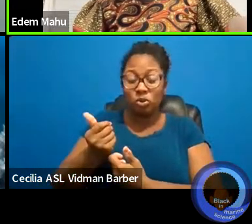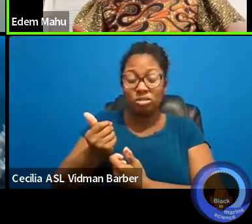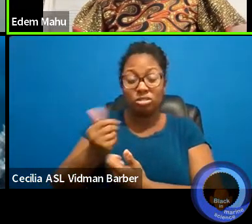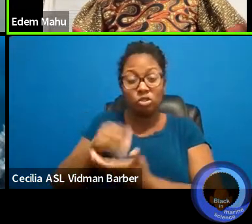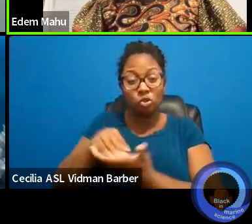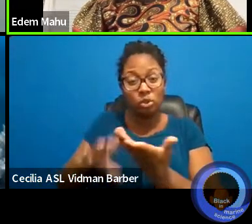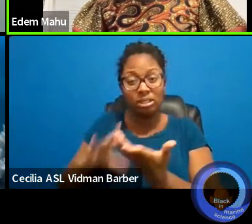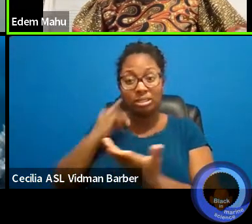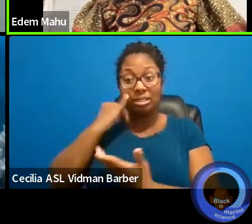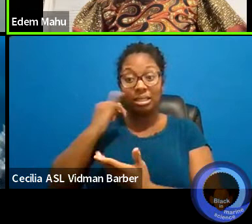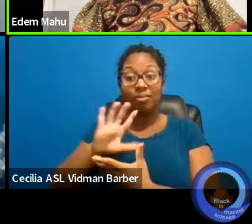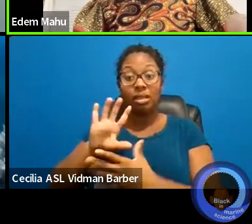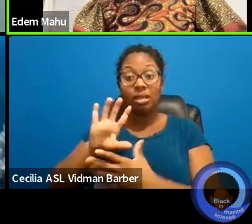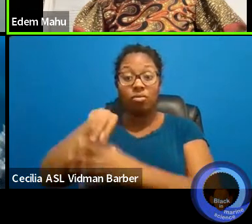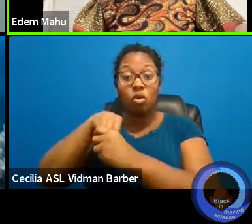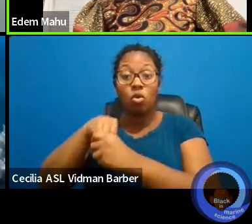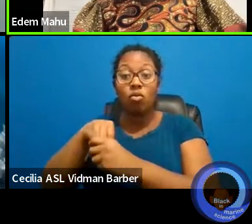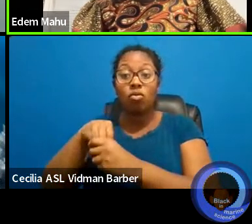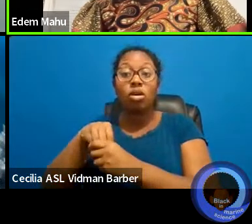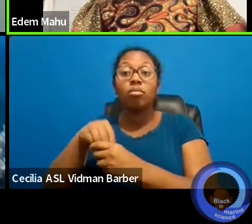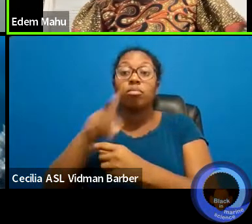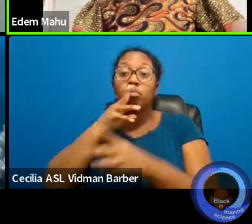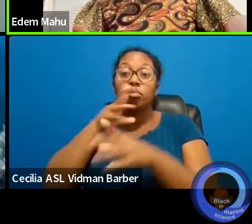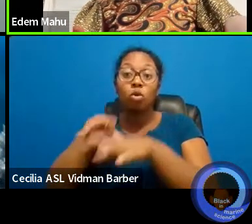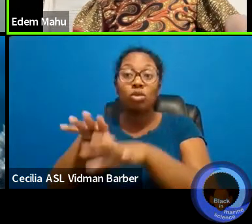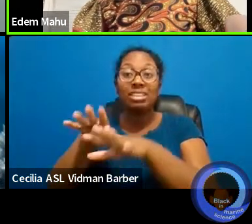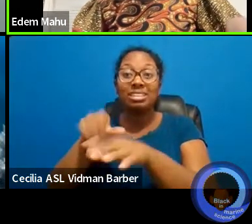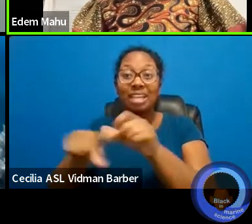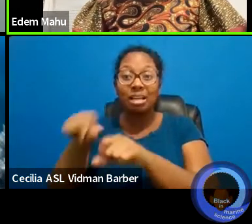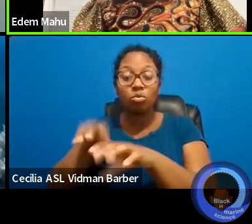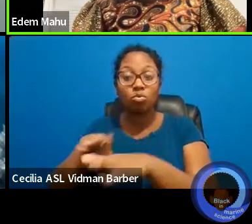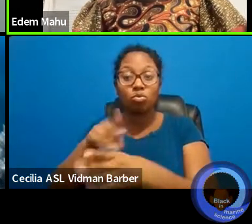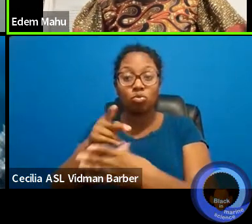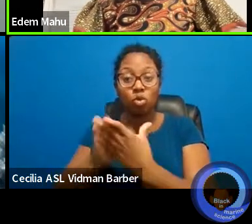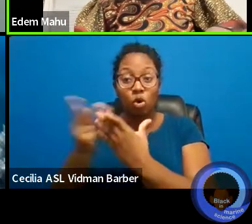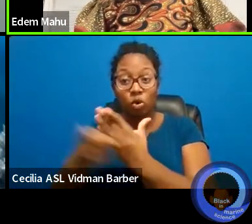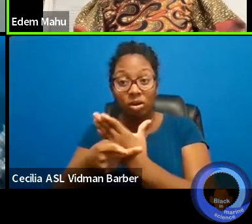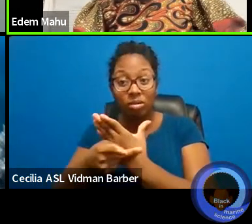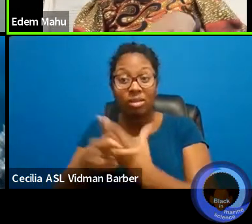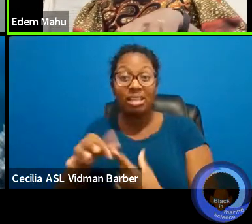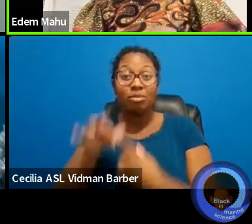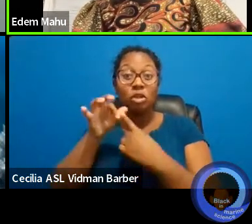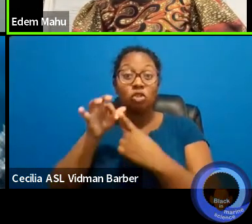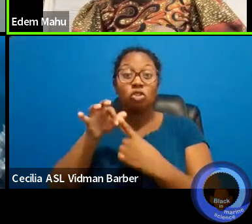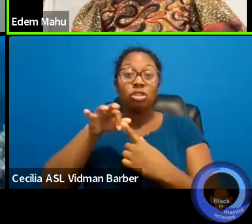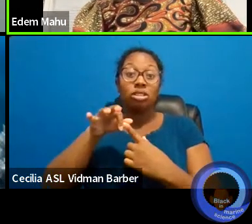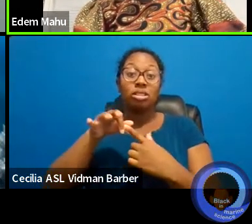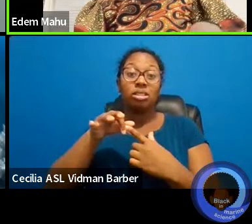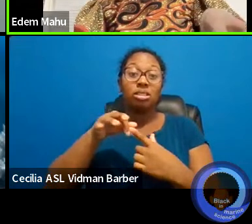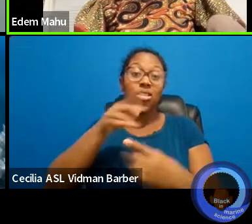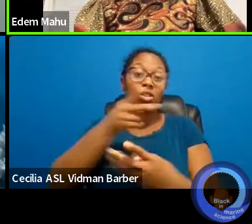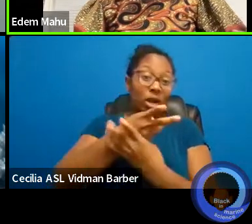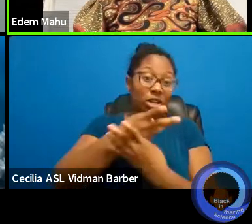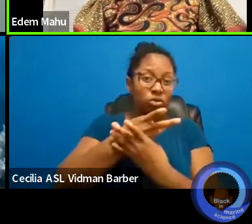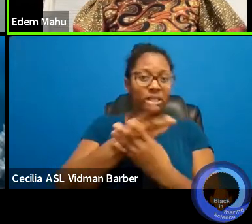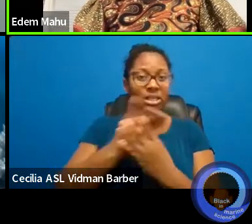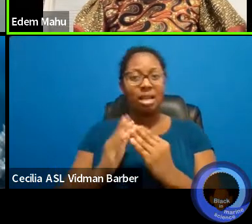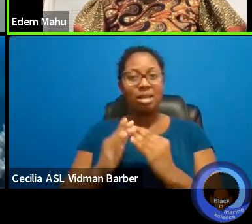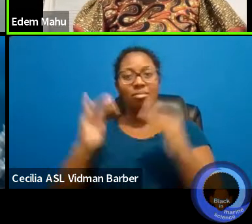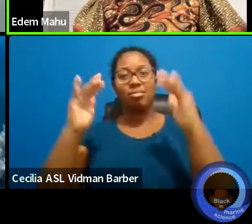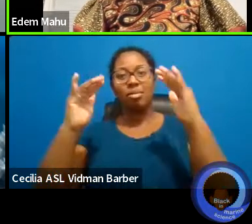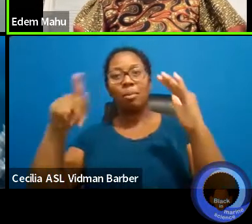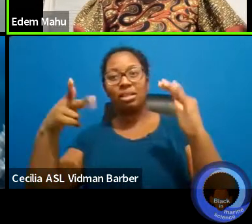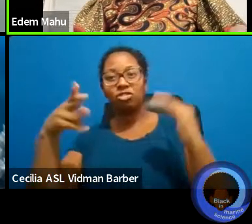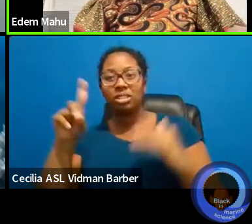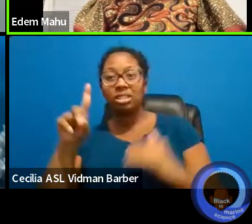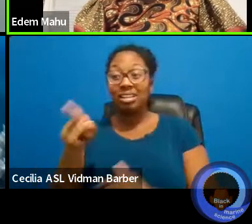science programs, especially at the graduates, the master's level through to the PhD level, have to fund